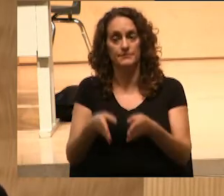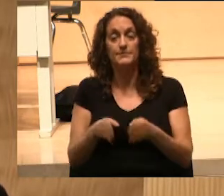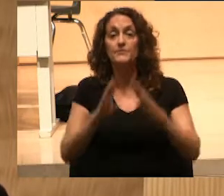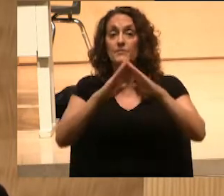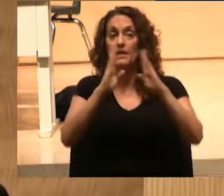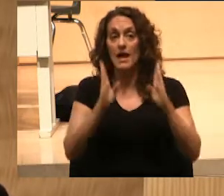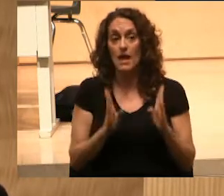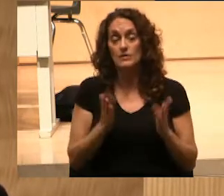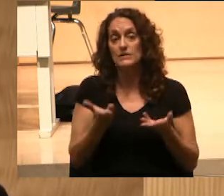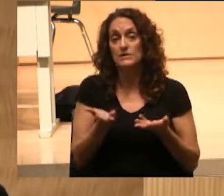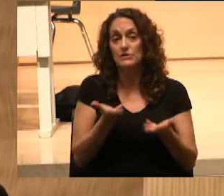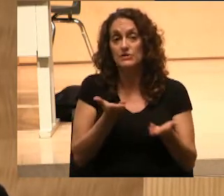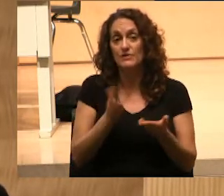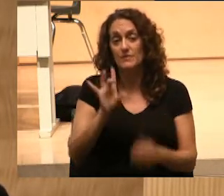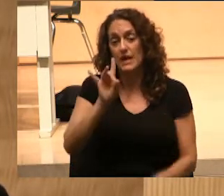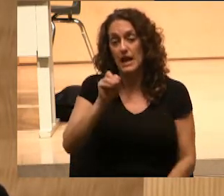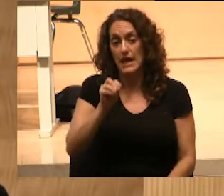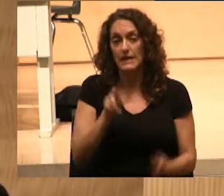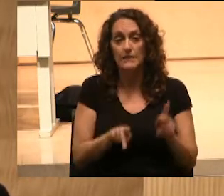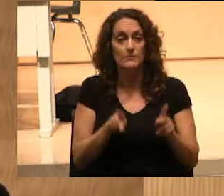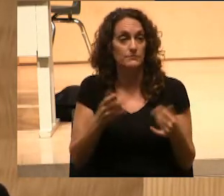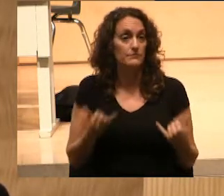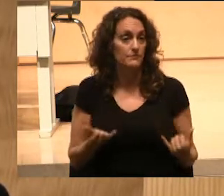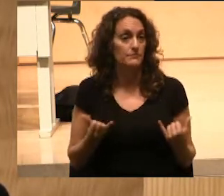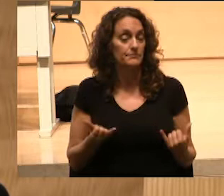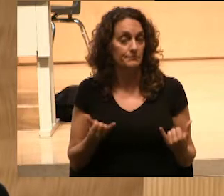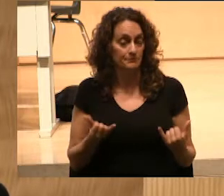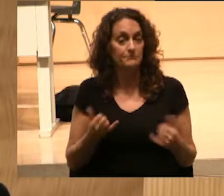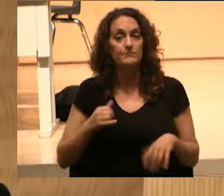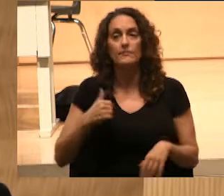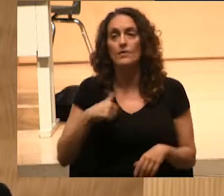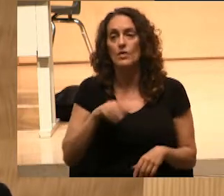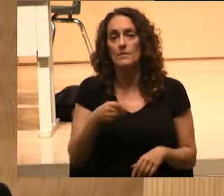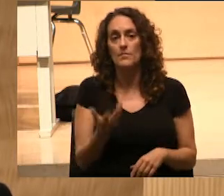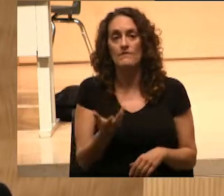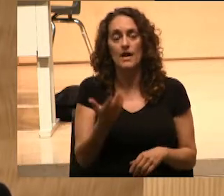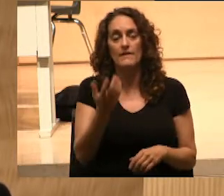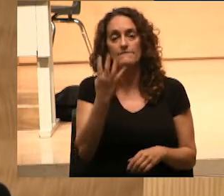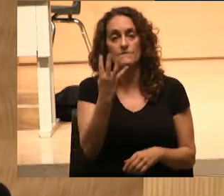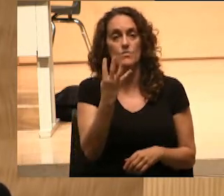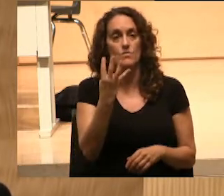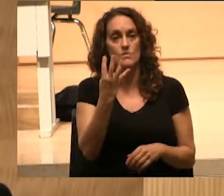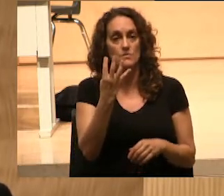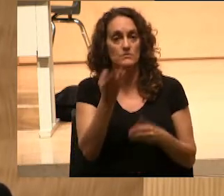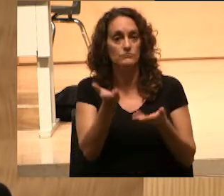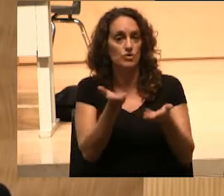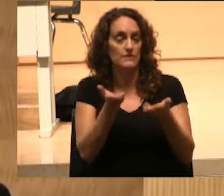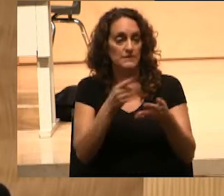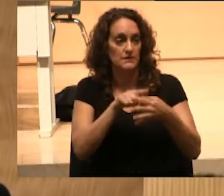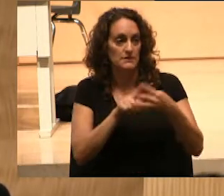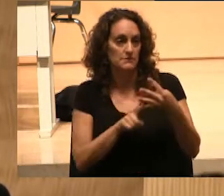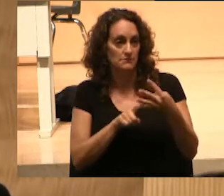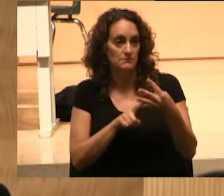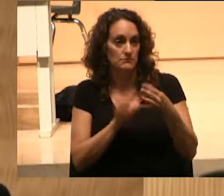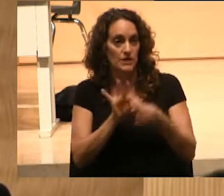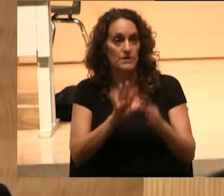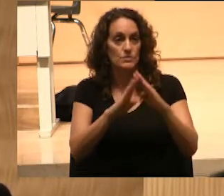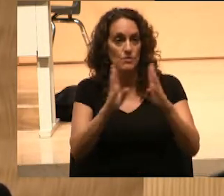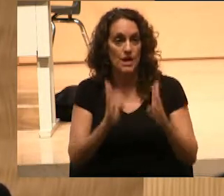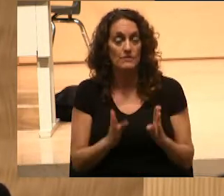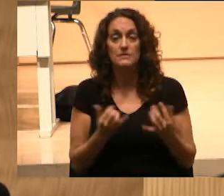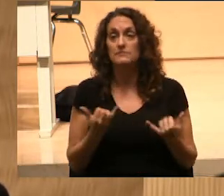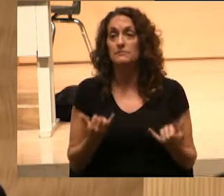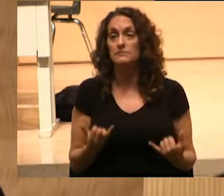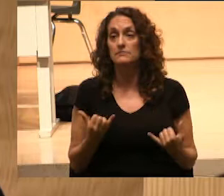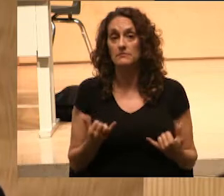residential, we serve about 80 persons currently. We provide 4 different types of housing services, and currently